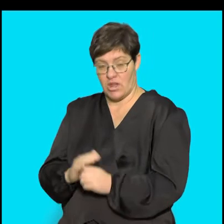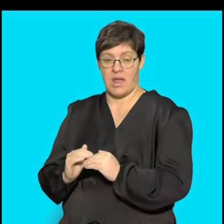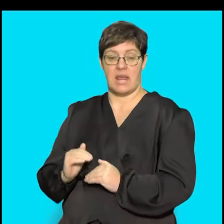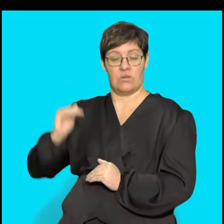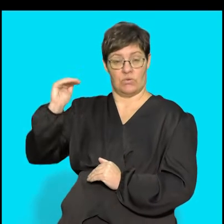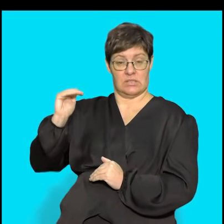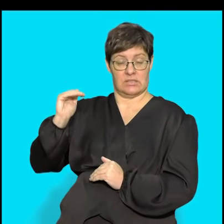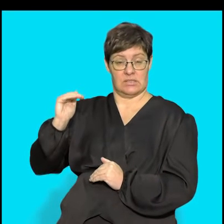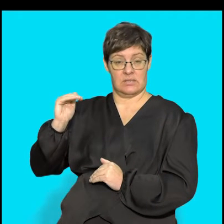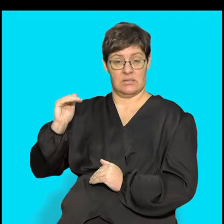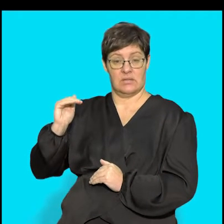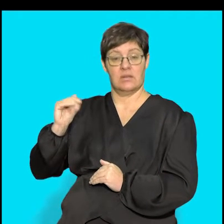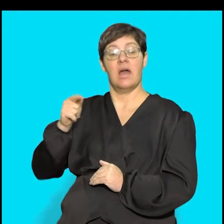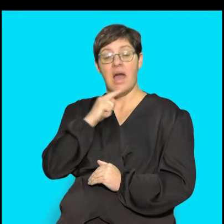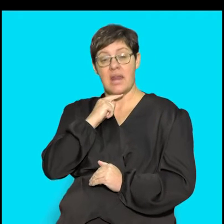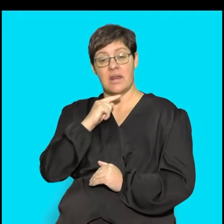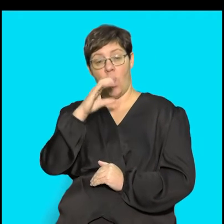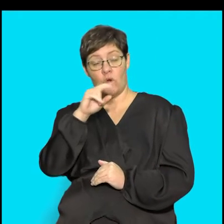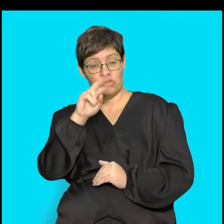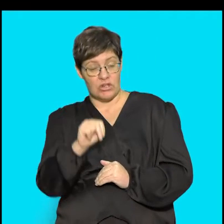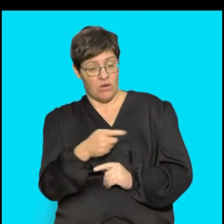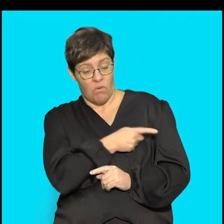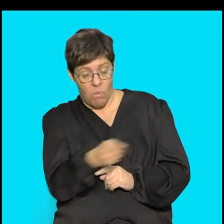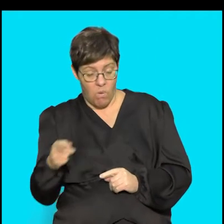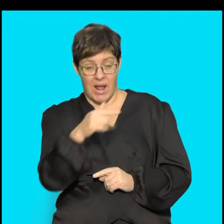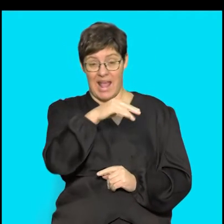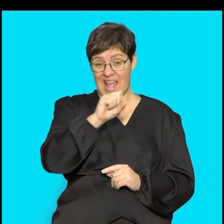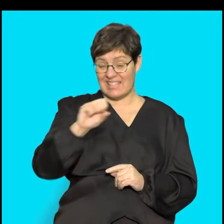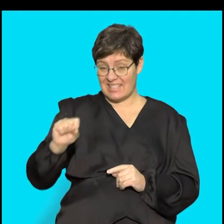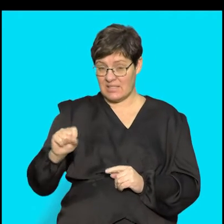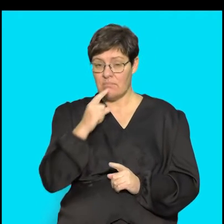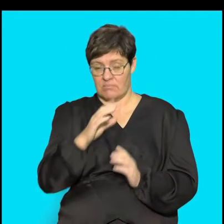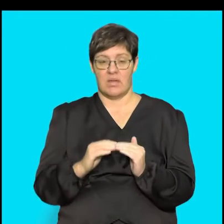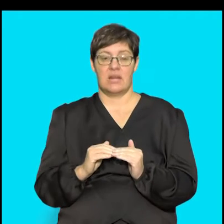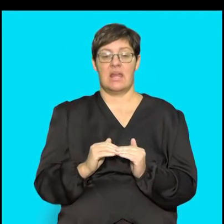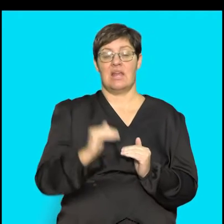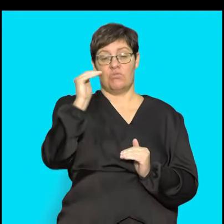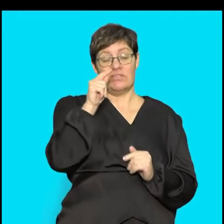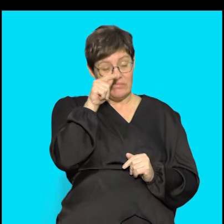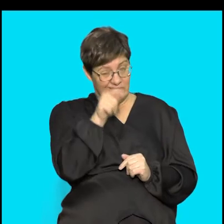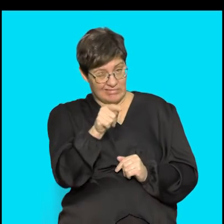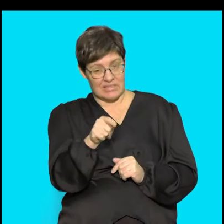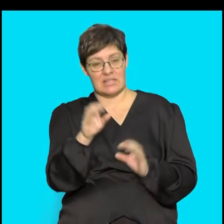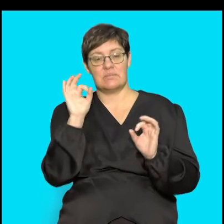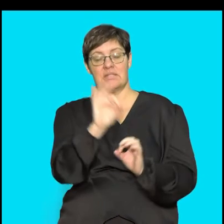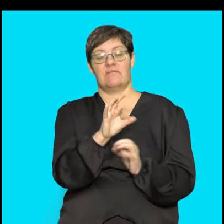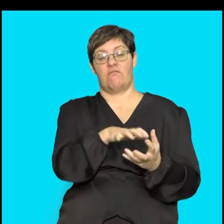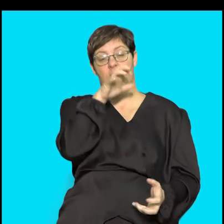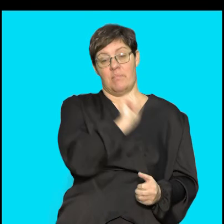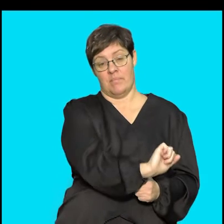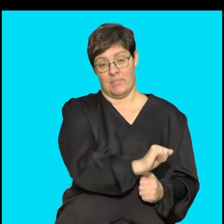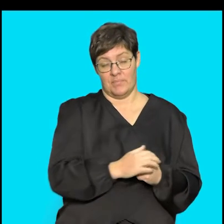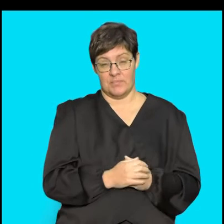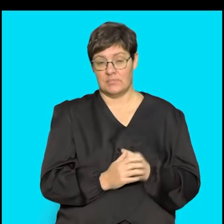was increased and the concentration of all the gases was increased for that specific